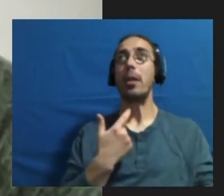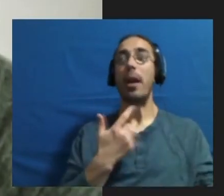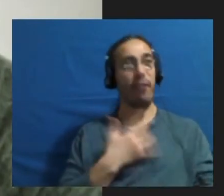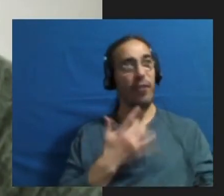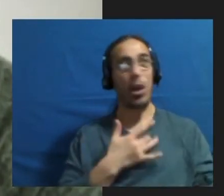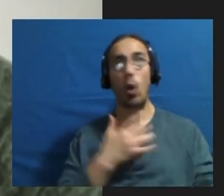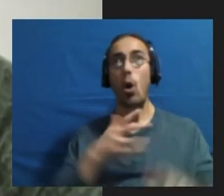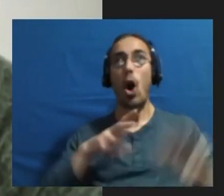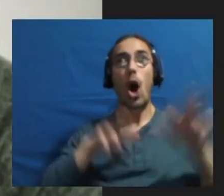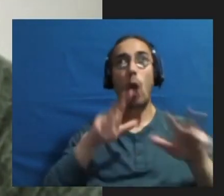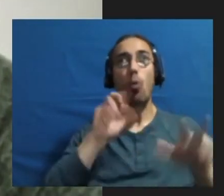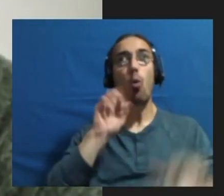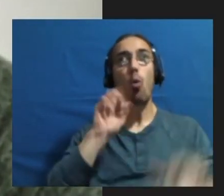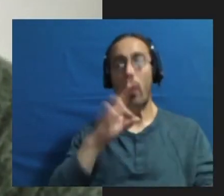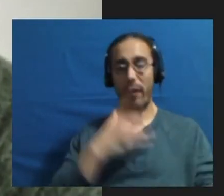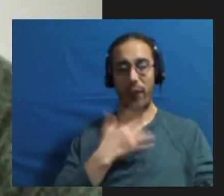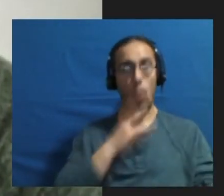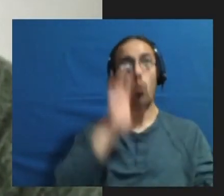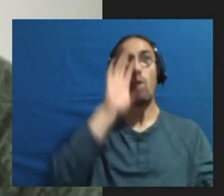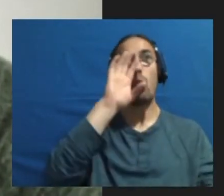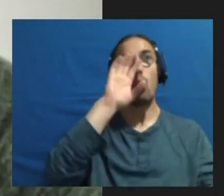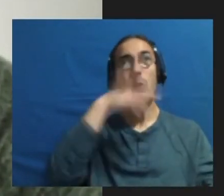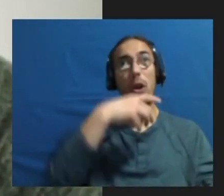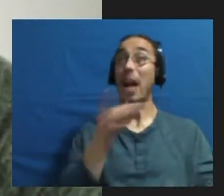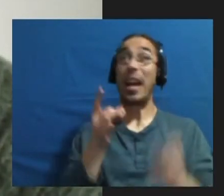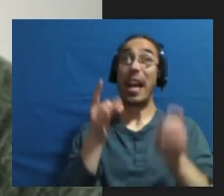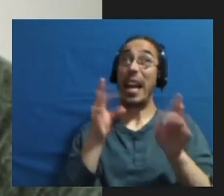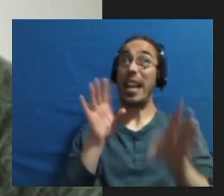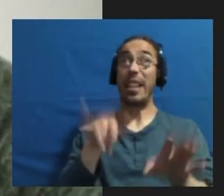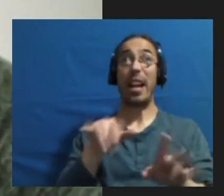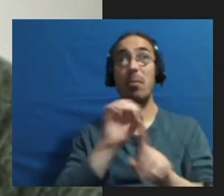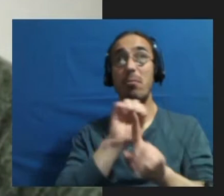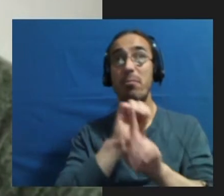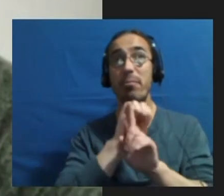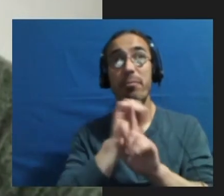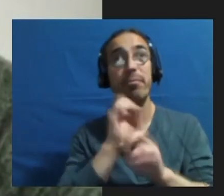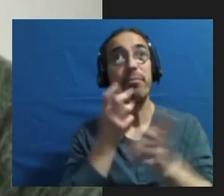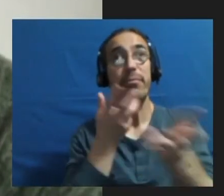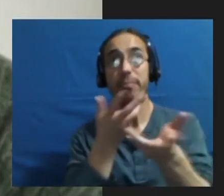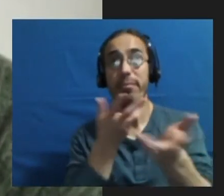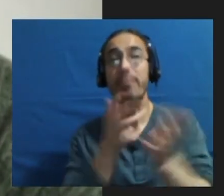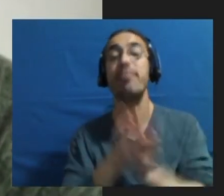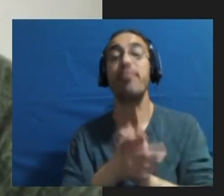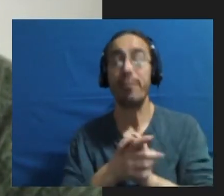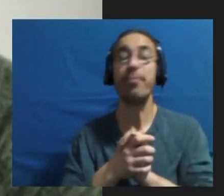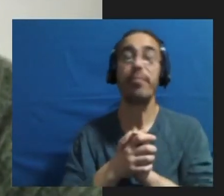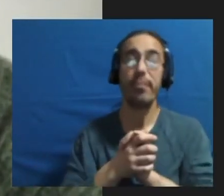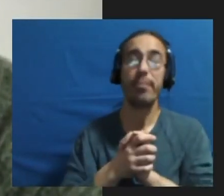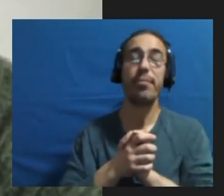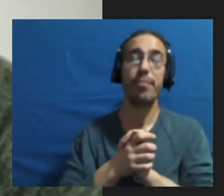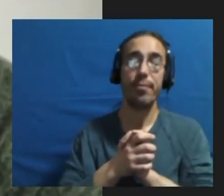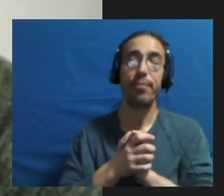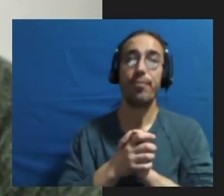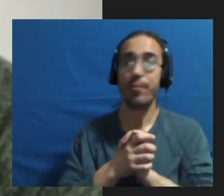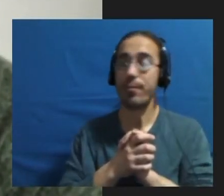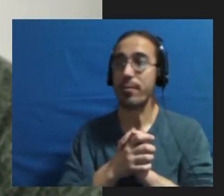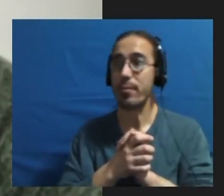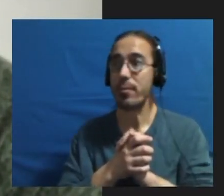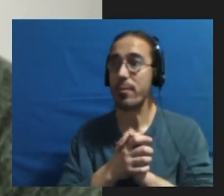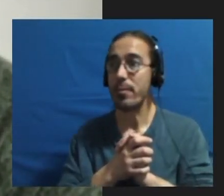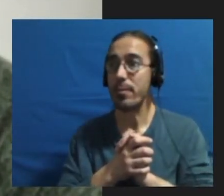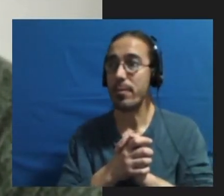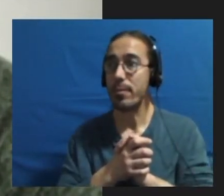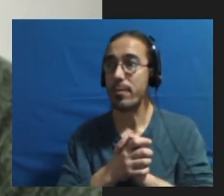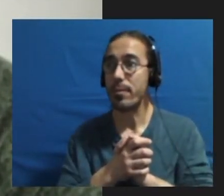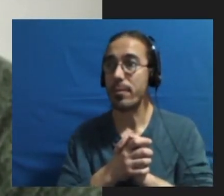weird, and I absolutely hate that. I absolutely do. So it's